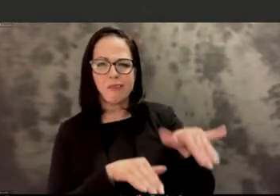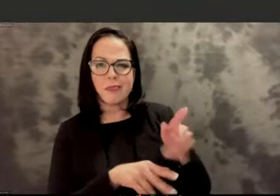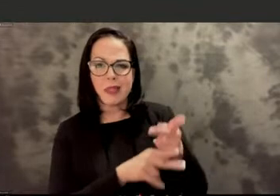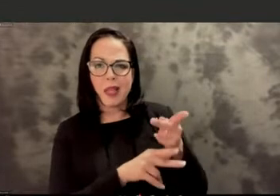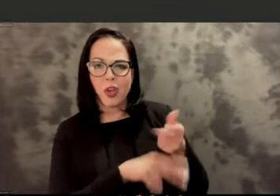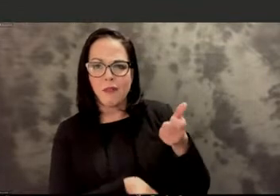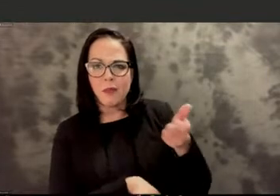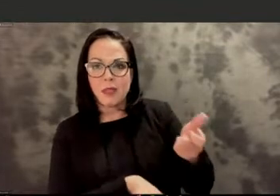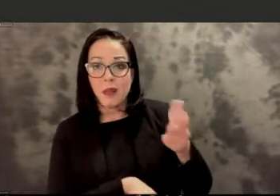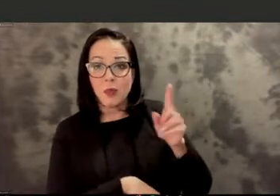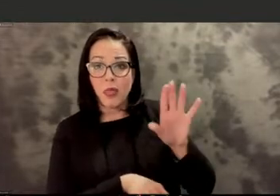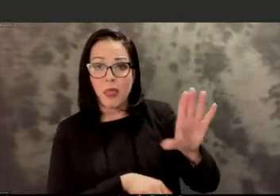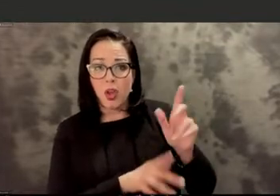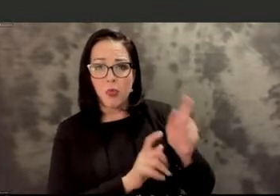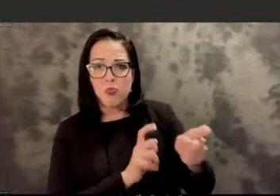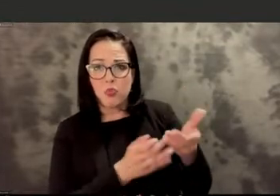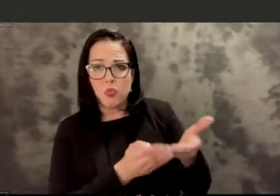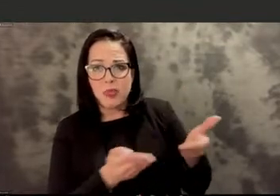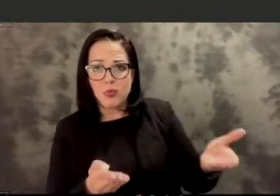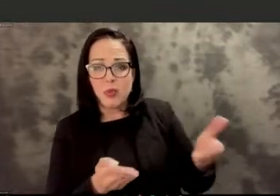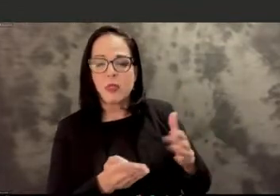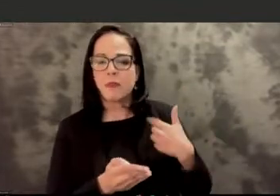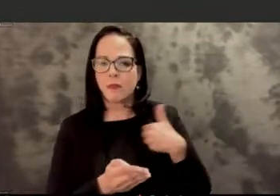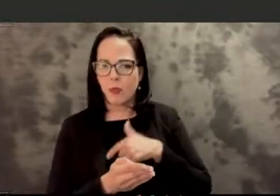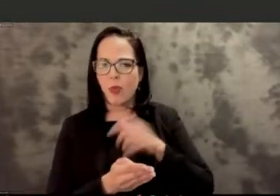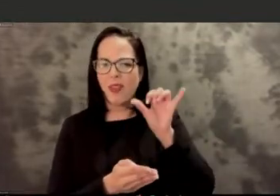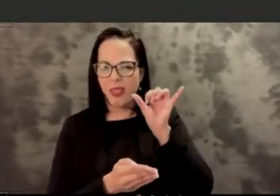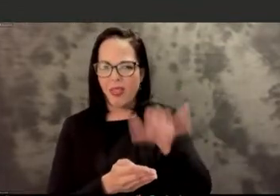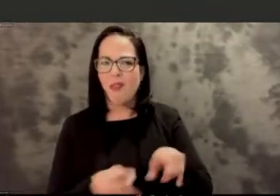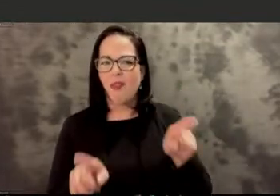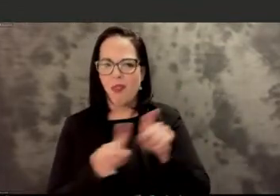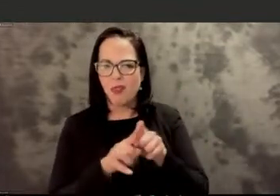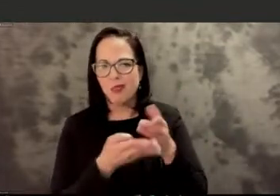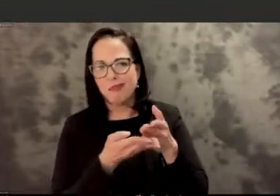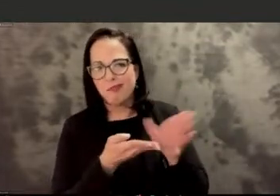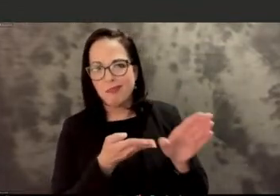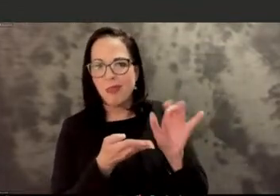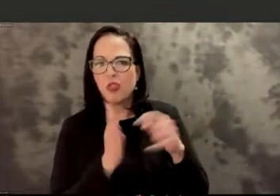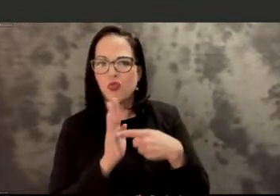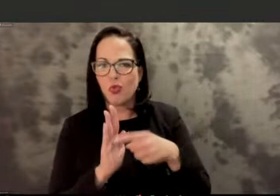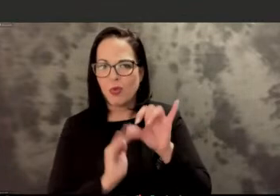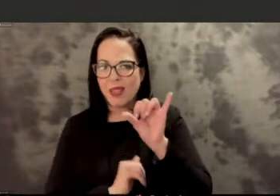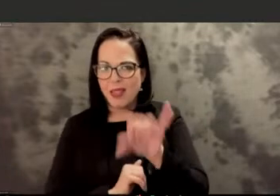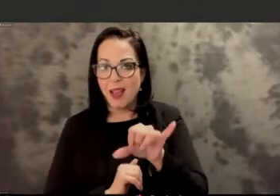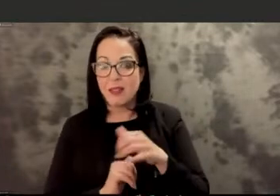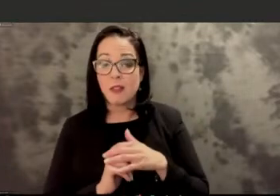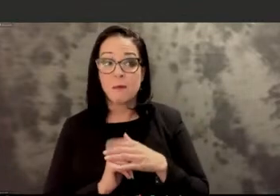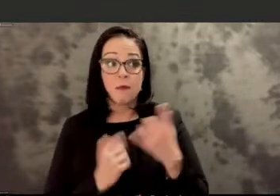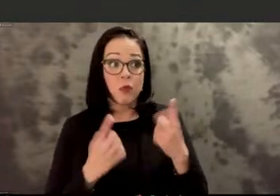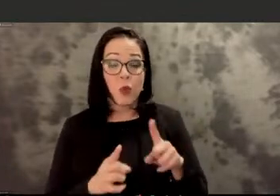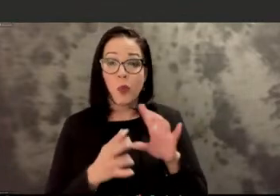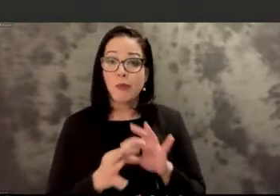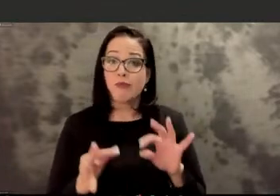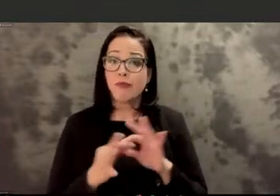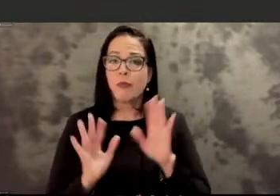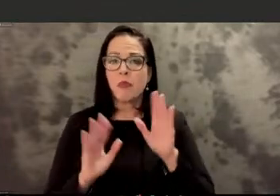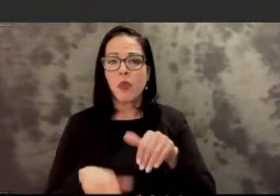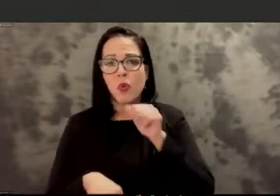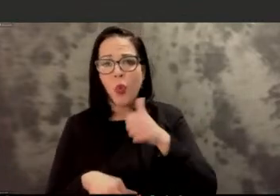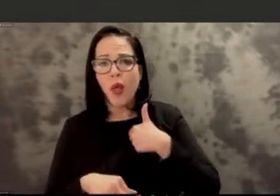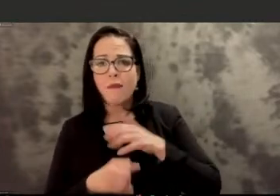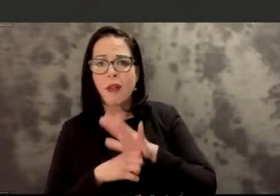own resources, we are effectively marginalizing that population. When we say we don't have enough data to